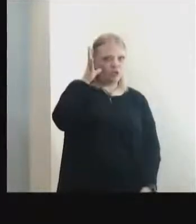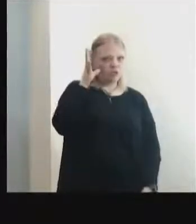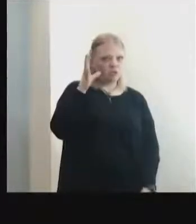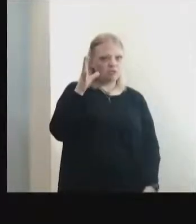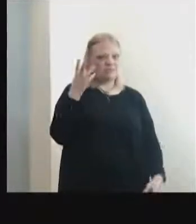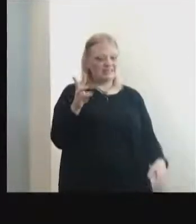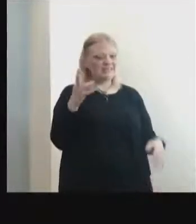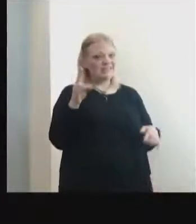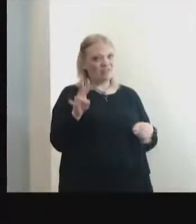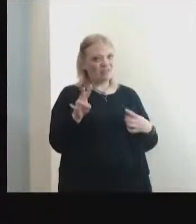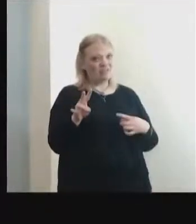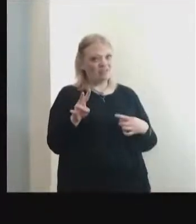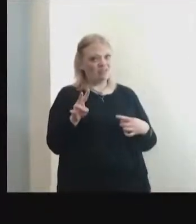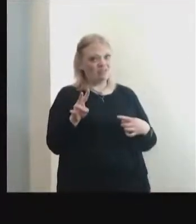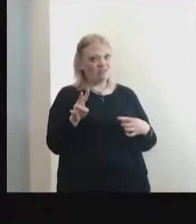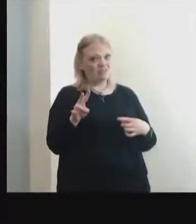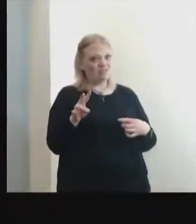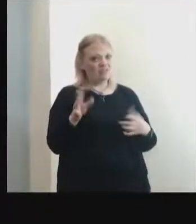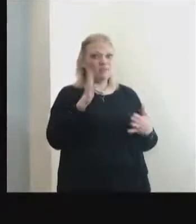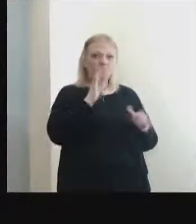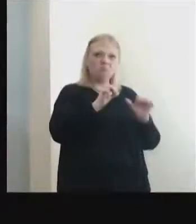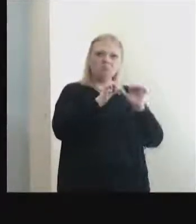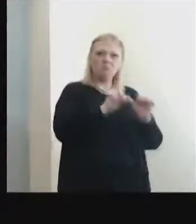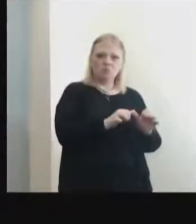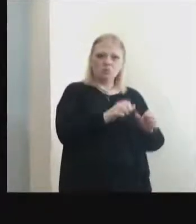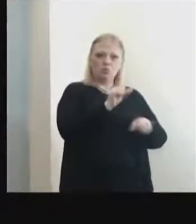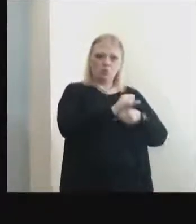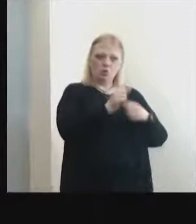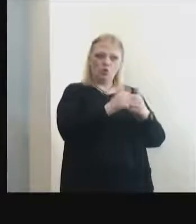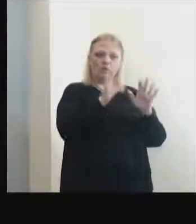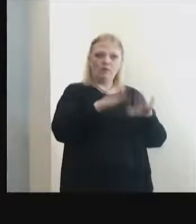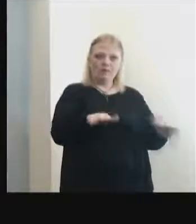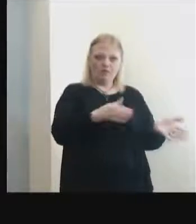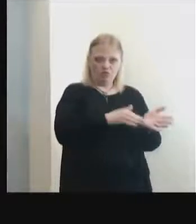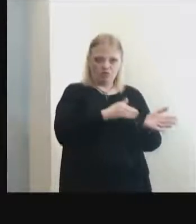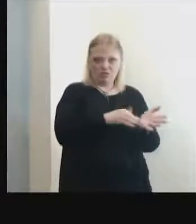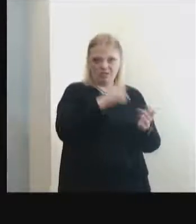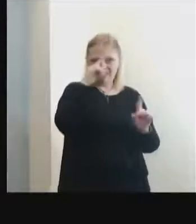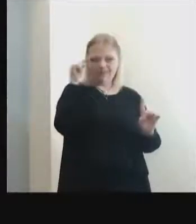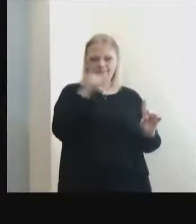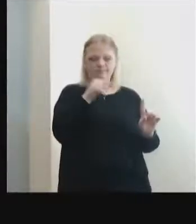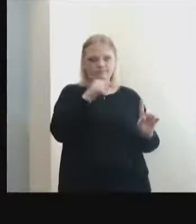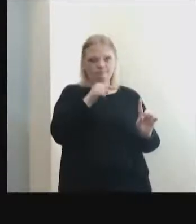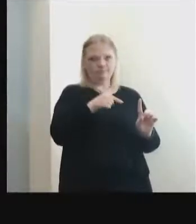and 17-year-olds. We will continue to work with the pediatricians. I think that is where